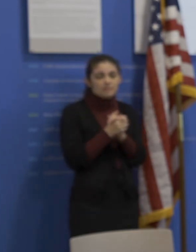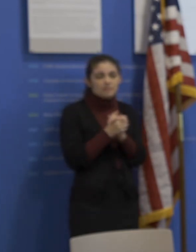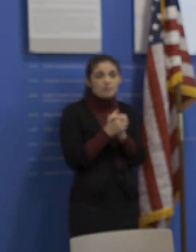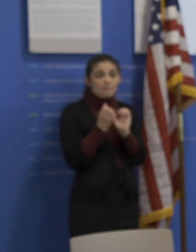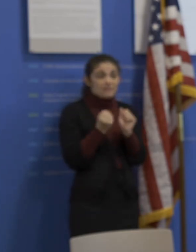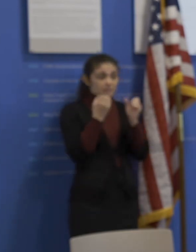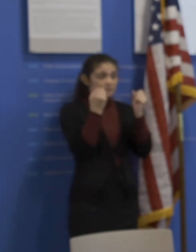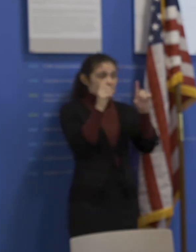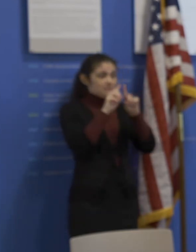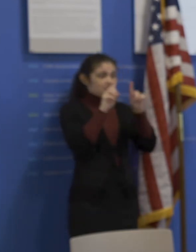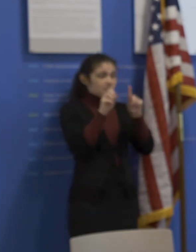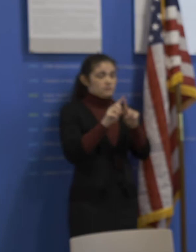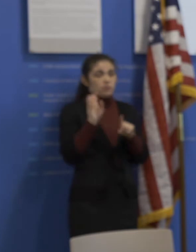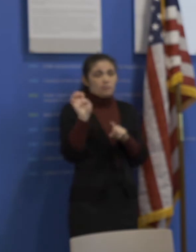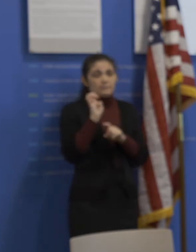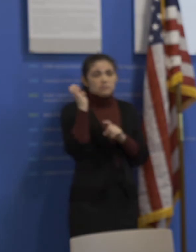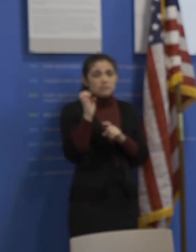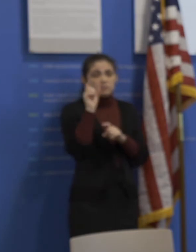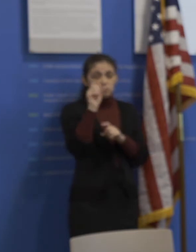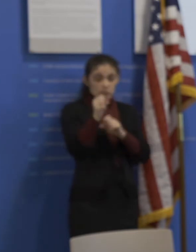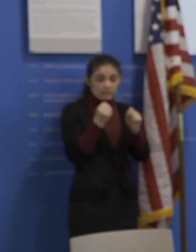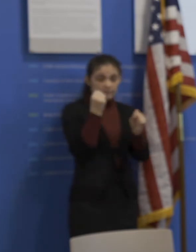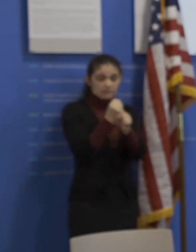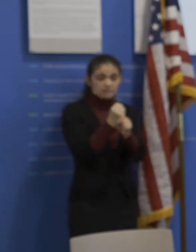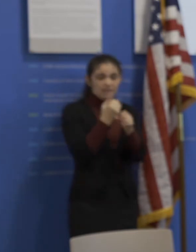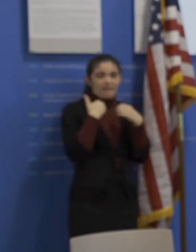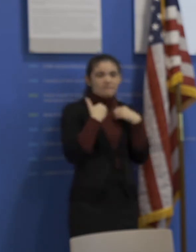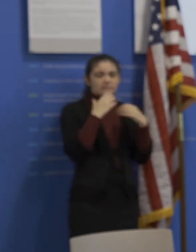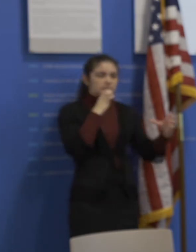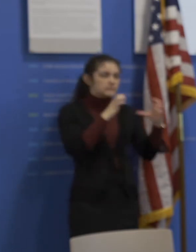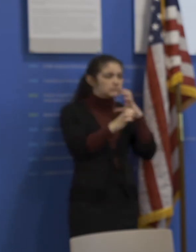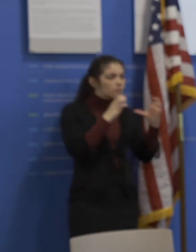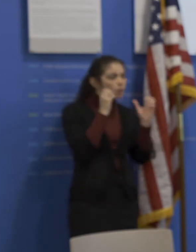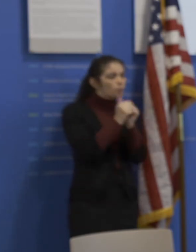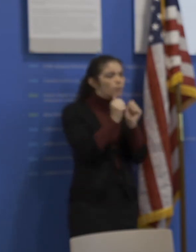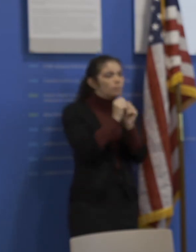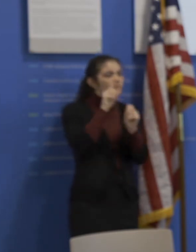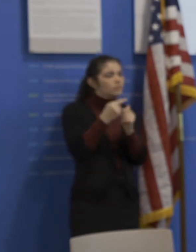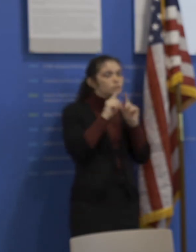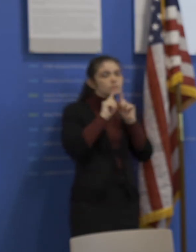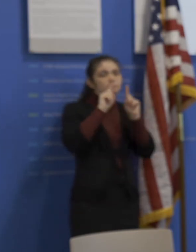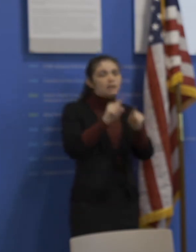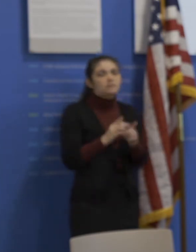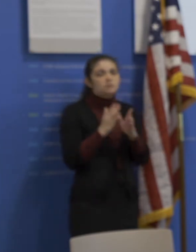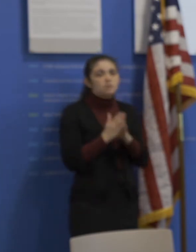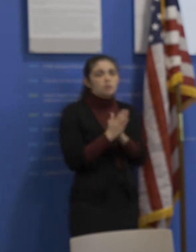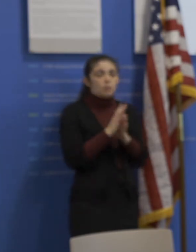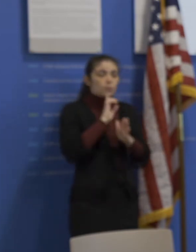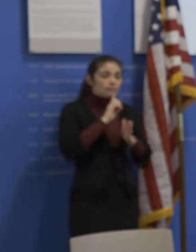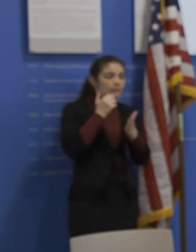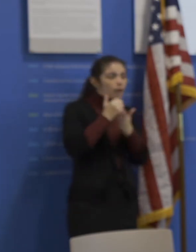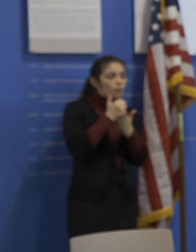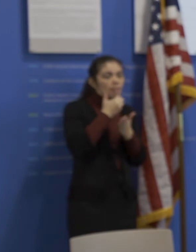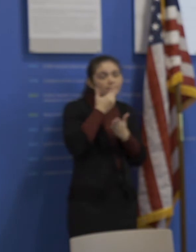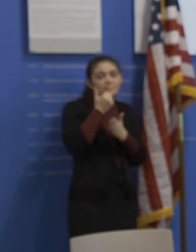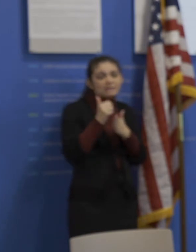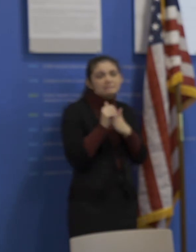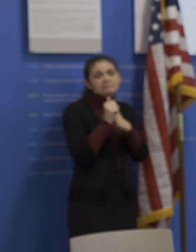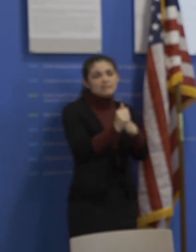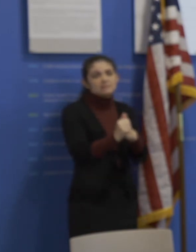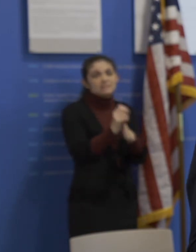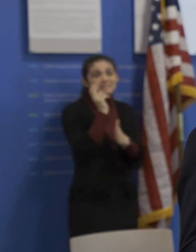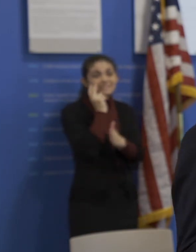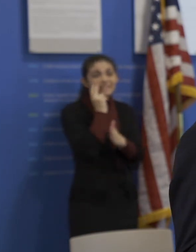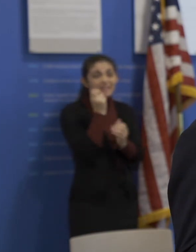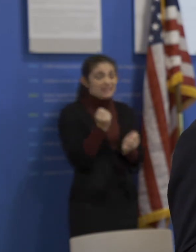multiple emergencies over the last 20 years, have had conversations with our first responders to walk them through the best guidance. We're